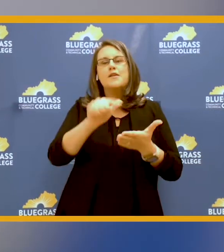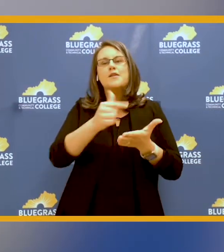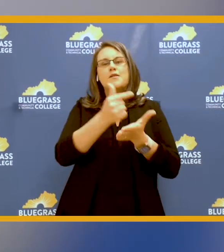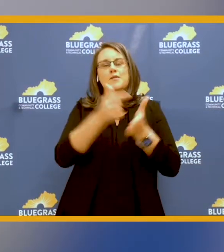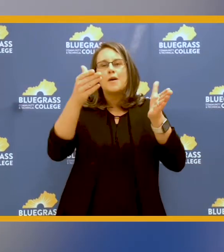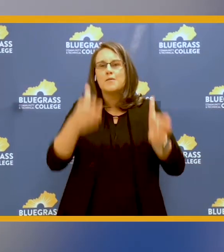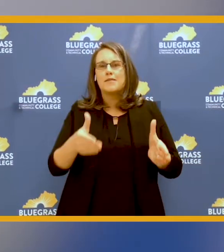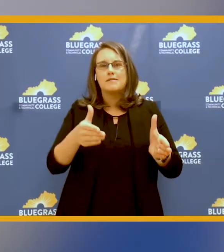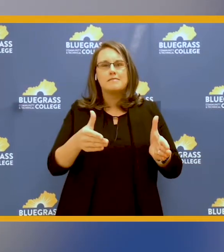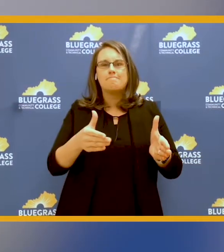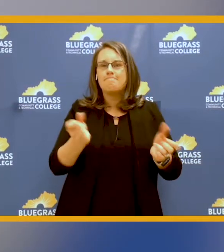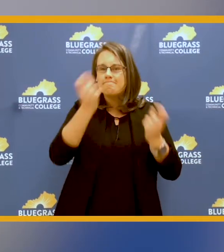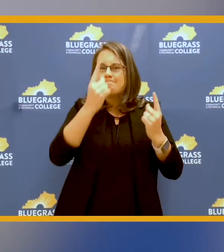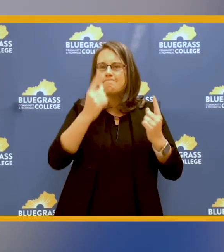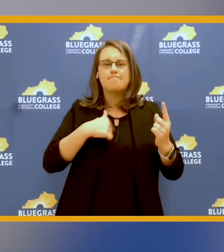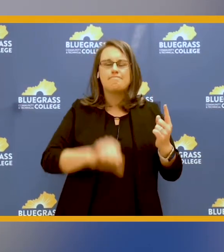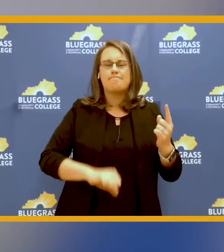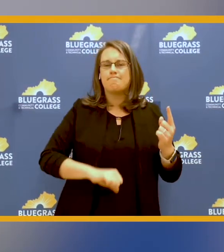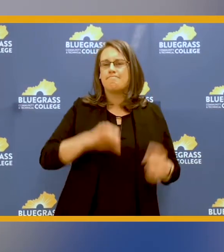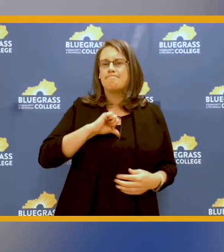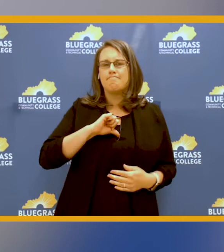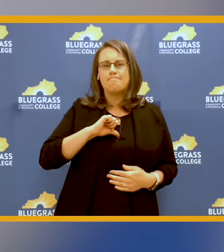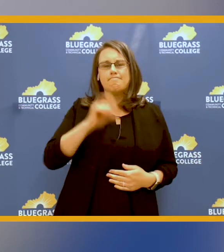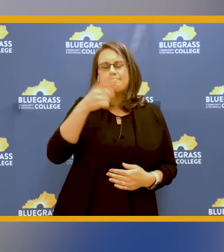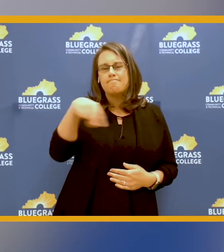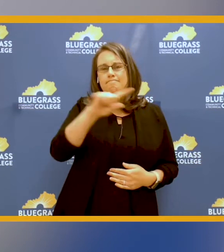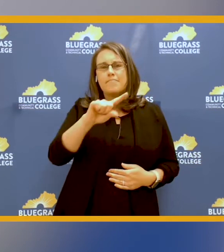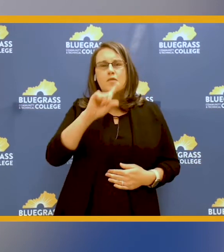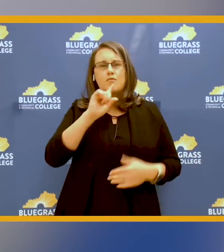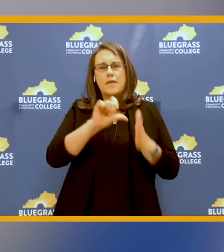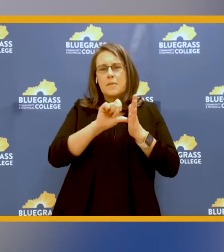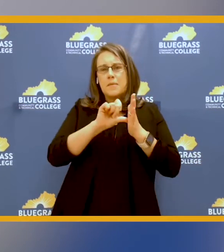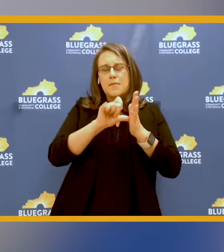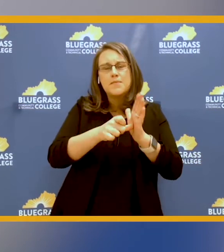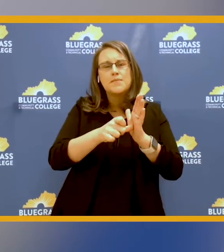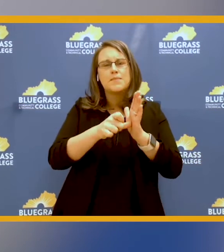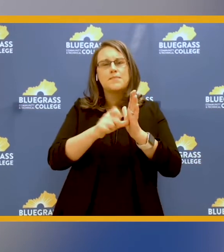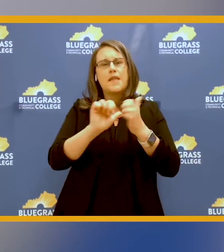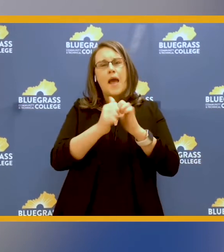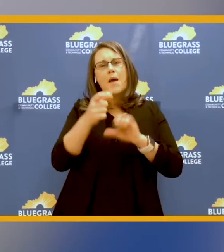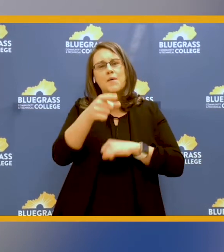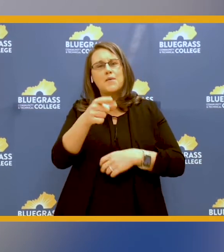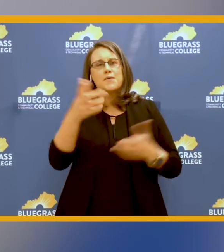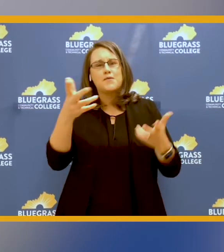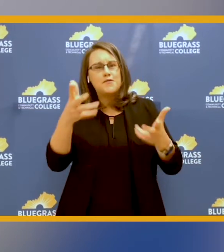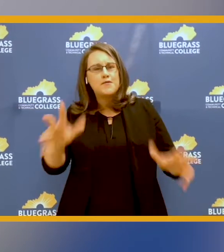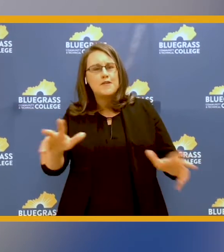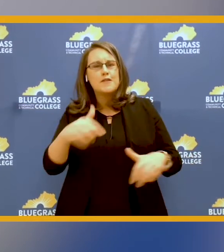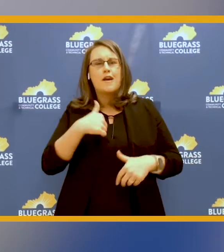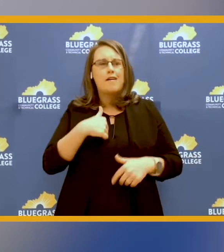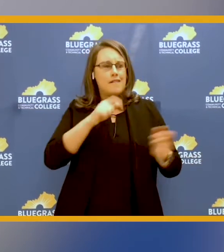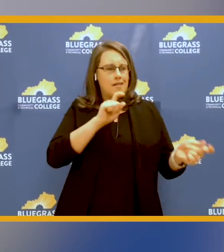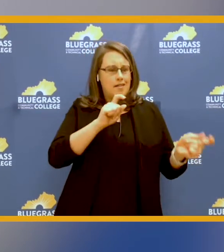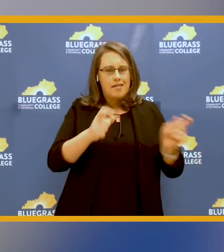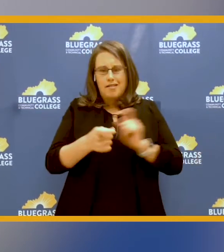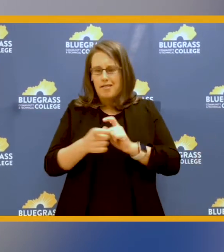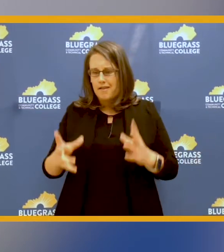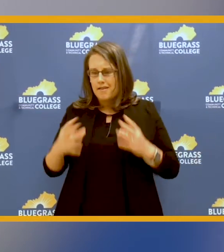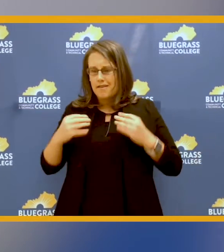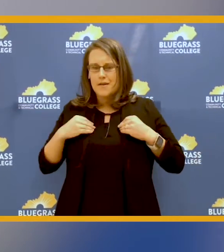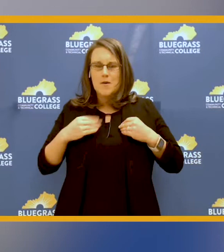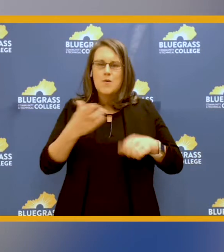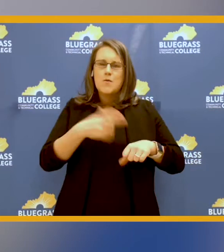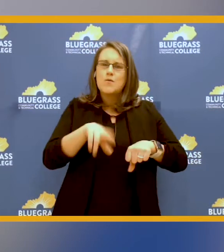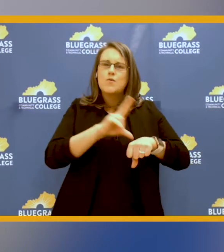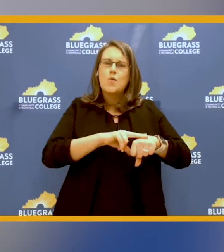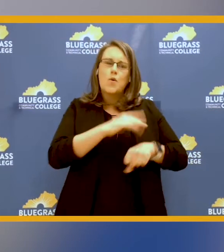Graduates, I cannot be more proud of you. I am so impressed by the way you have switched